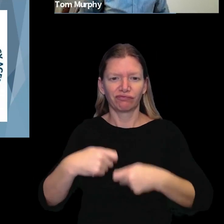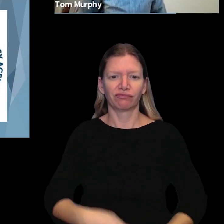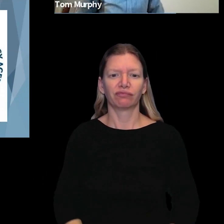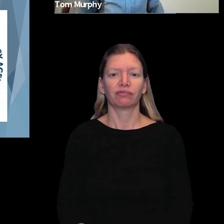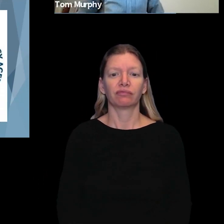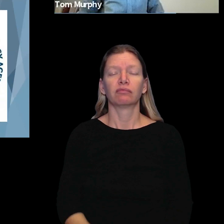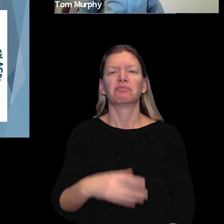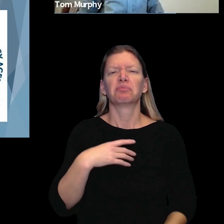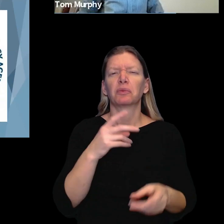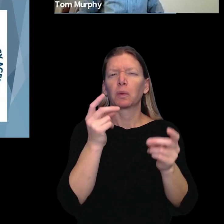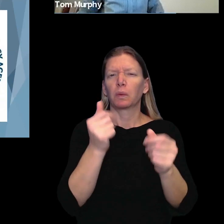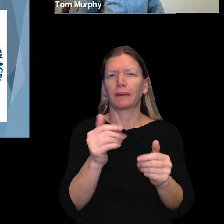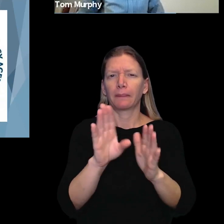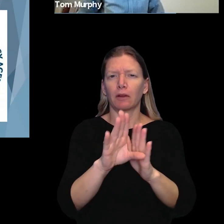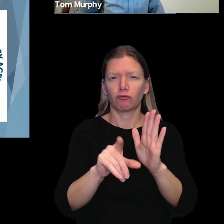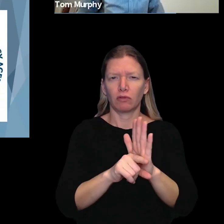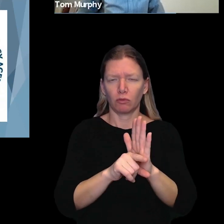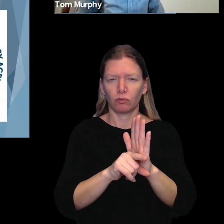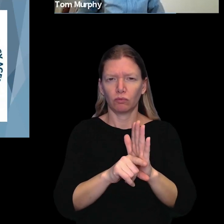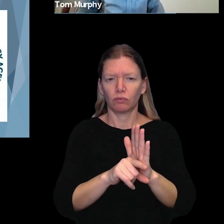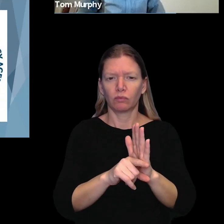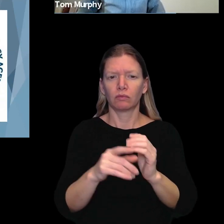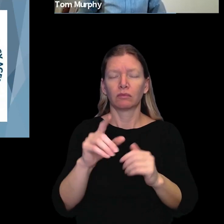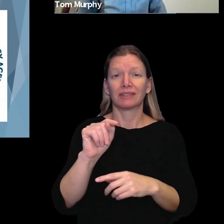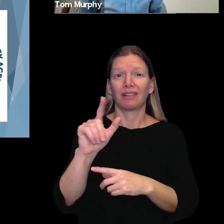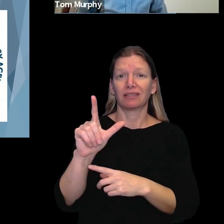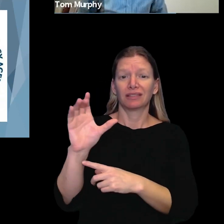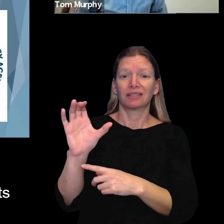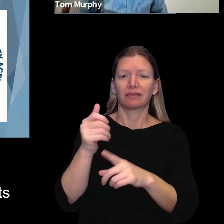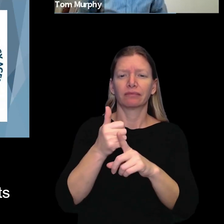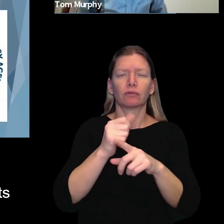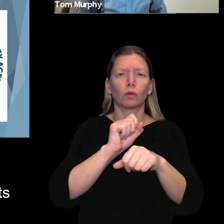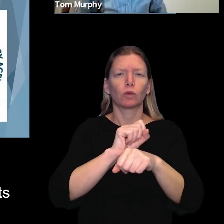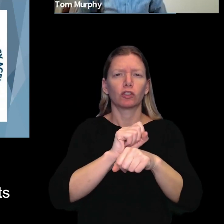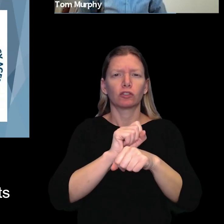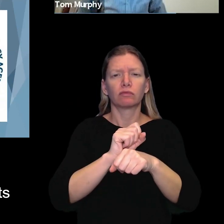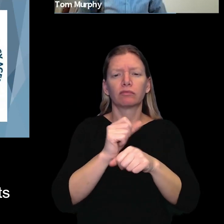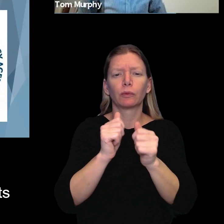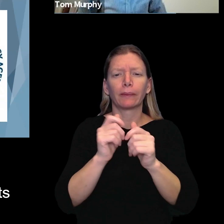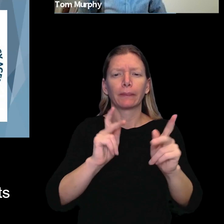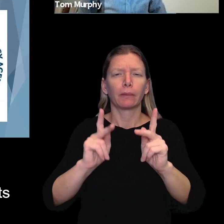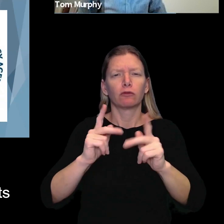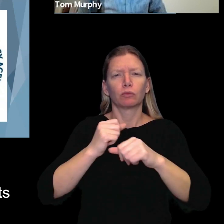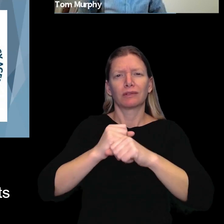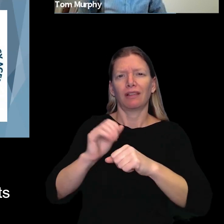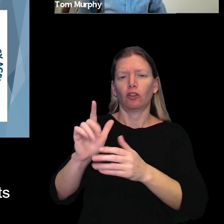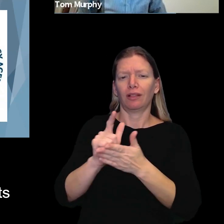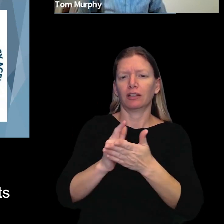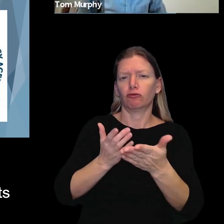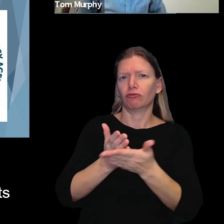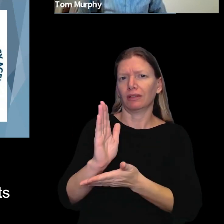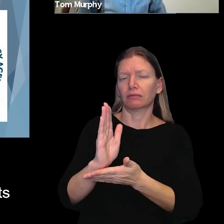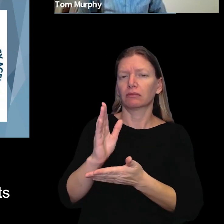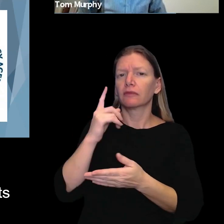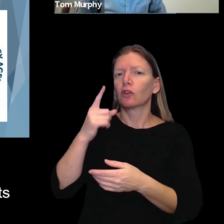slides. Just by way of quick background, TLC works to protect the legal